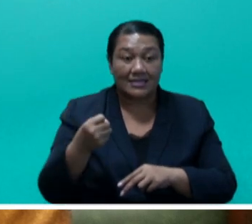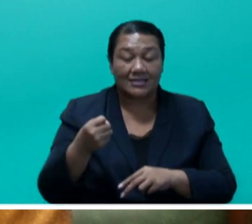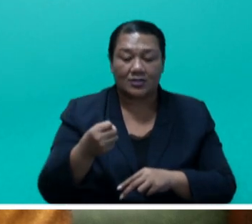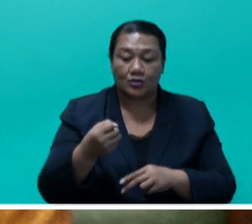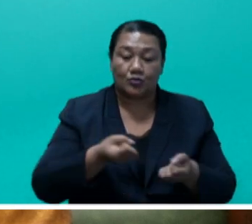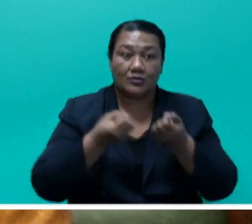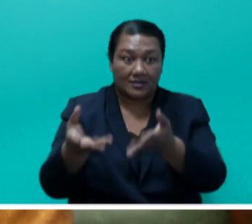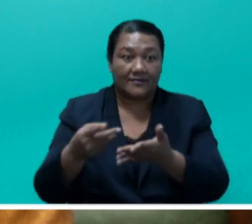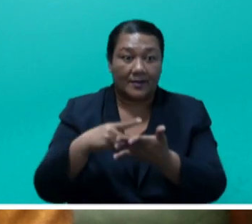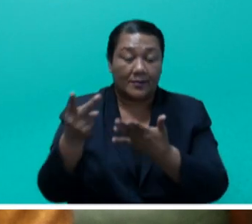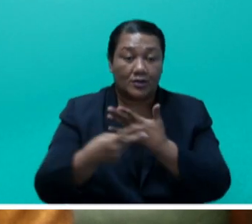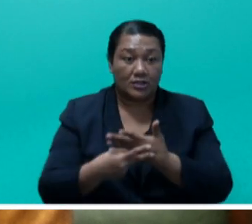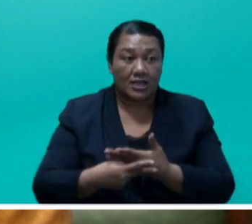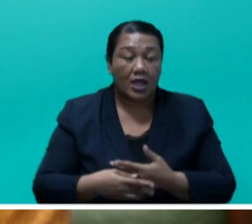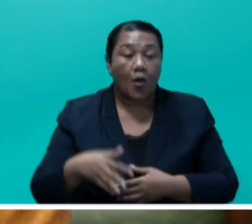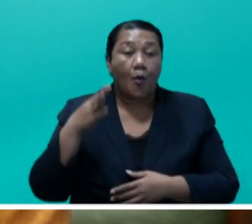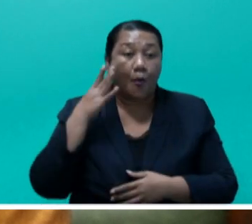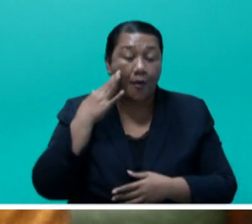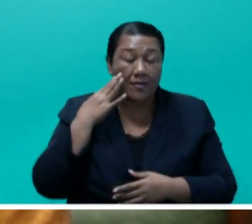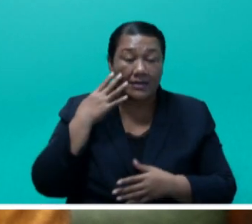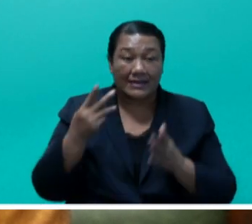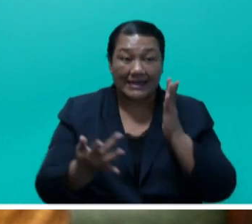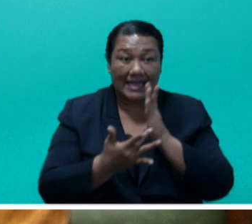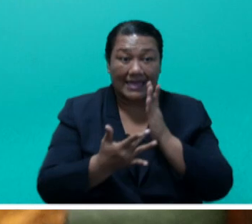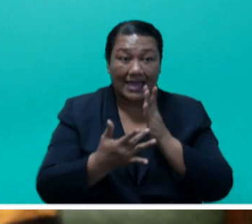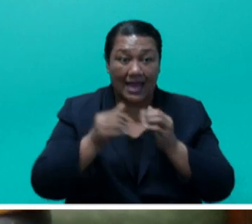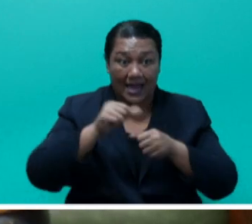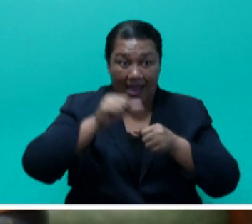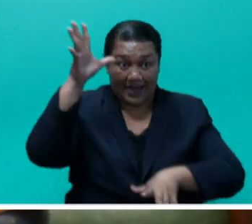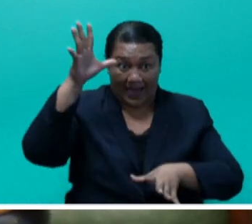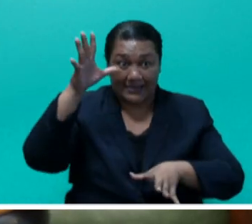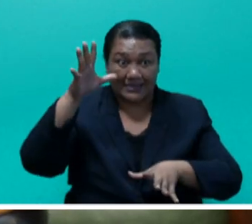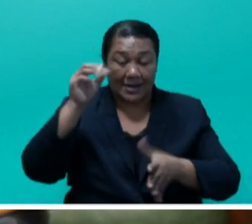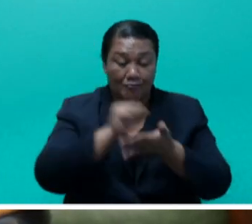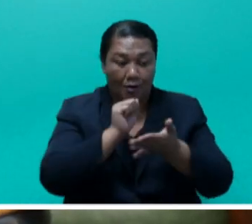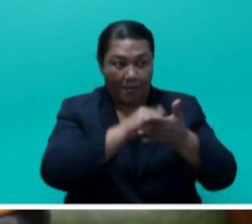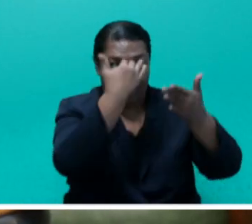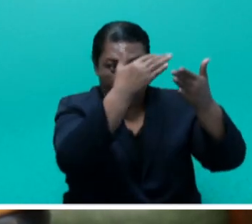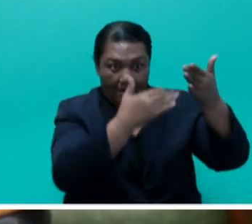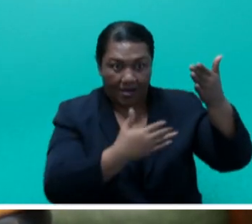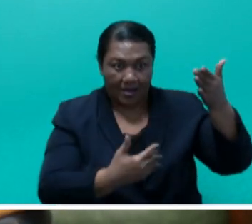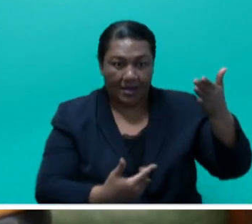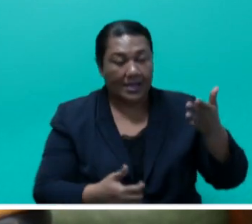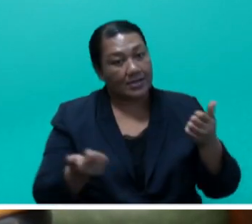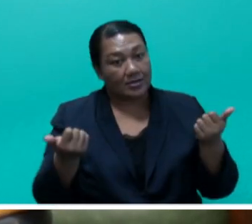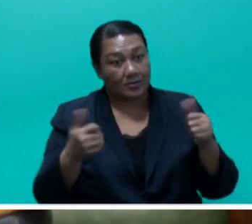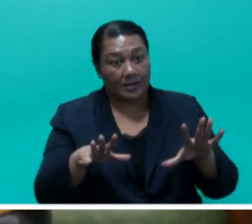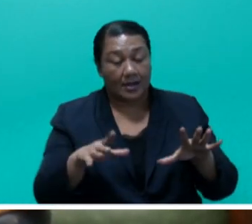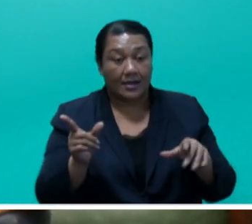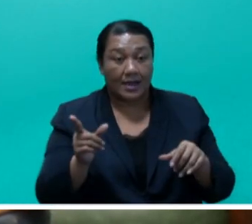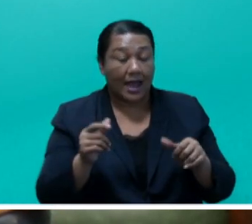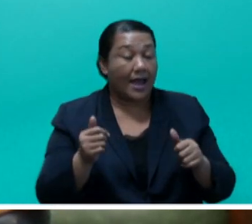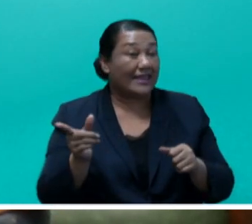And once the technical analysis and the appropriate due diligence is done with respect